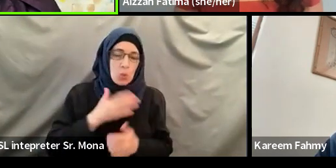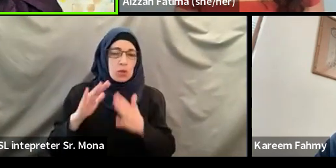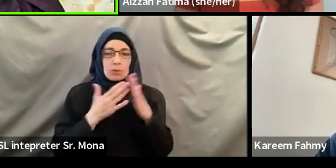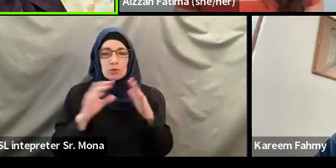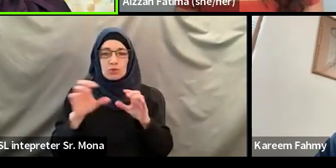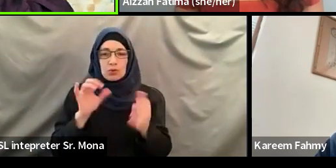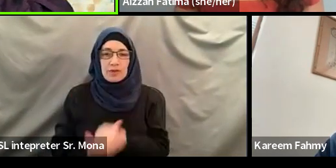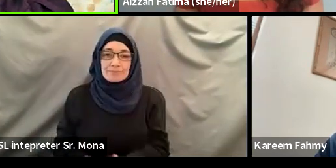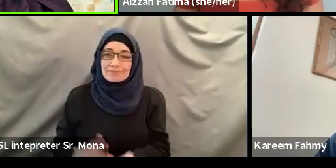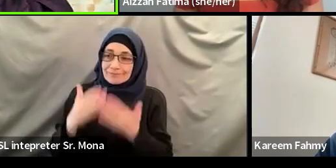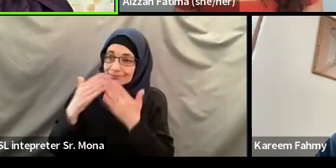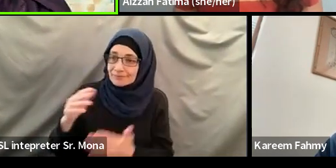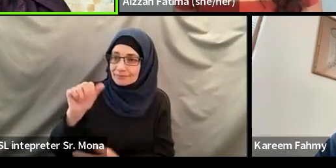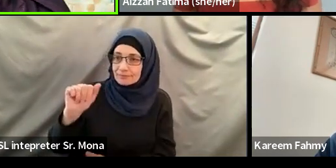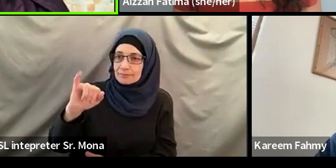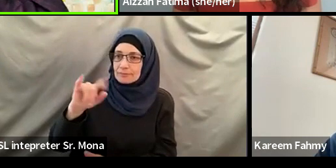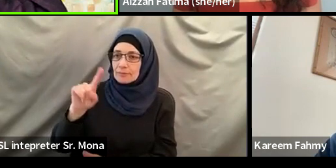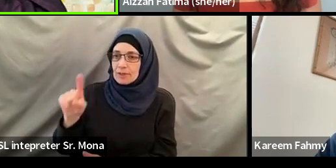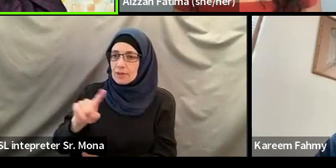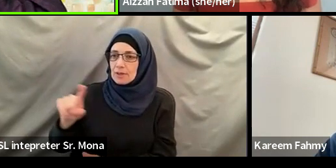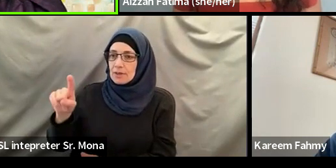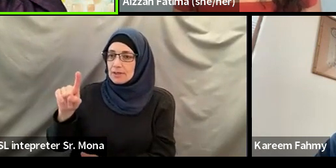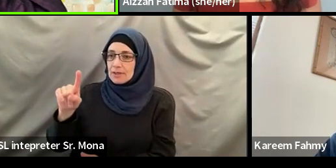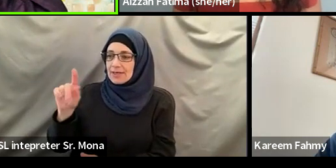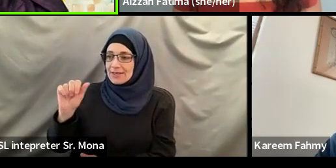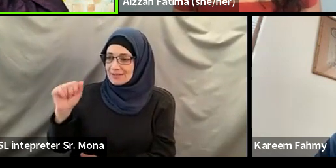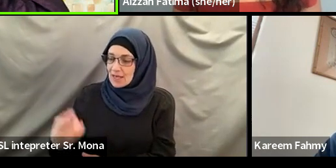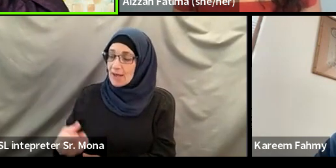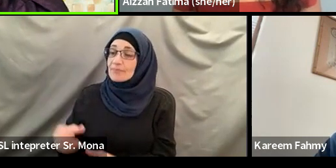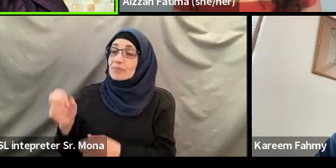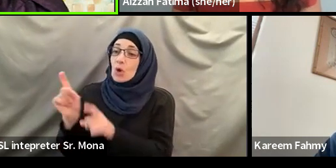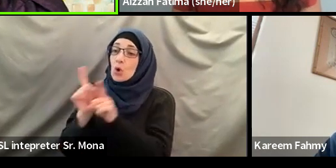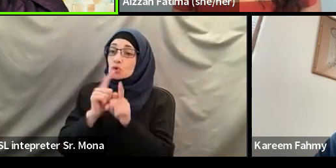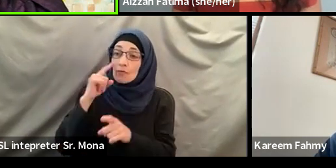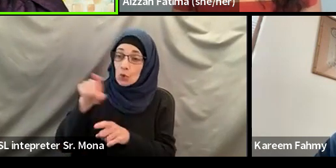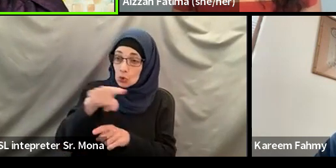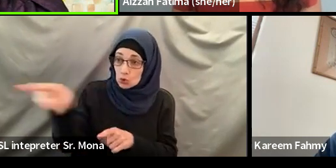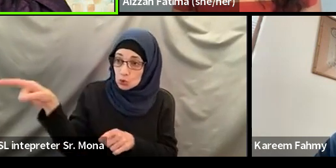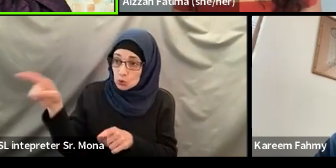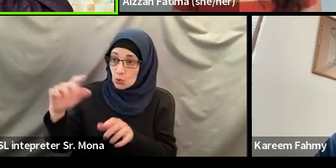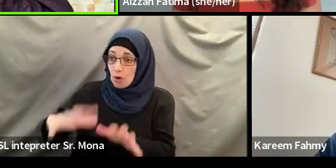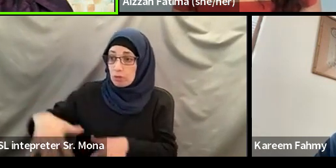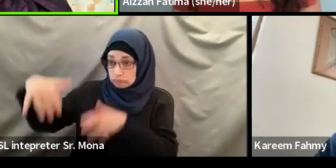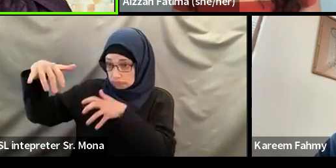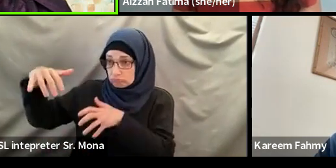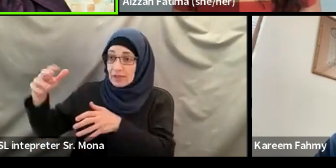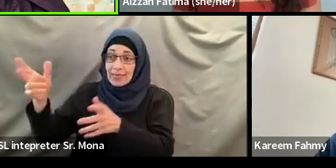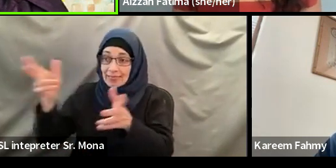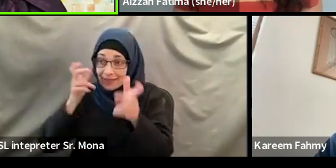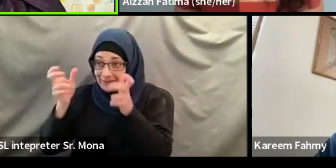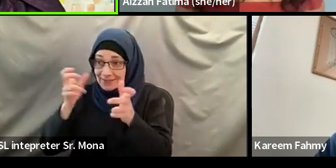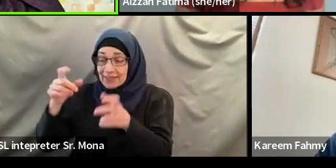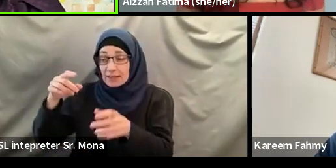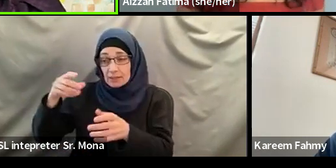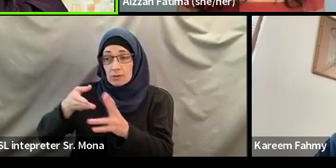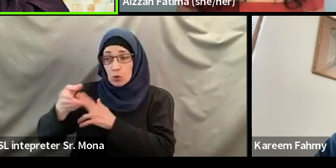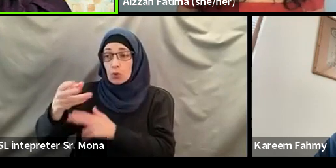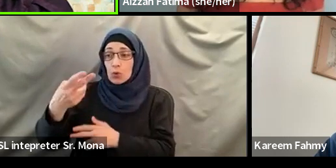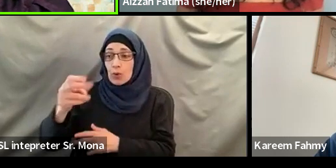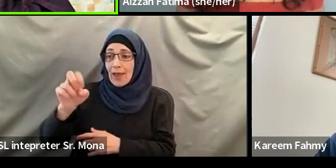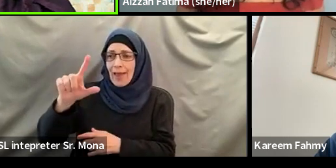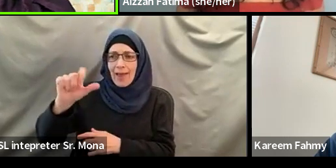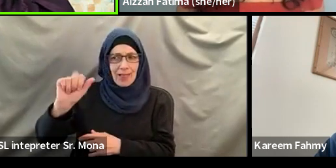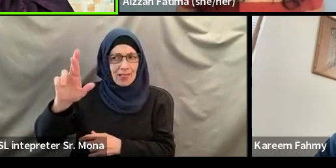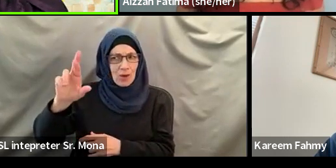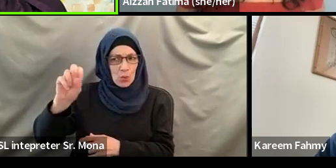Thank you, Aiza. Just a quick reminder for the audience members who are listening in through HowlRound, please feel free to submit your questions in the chat